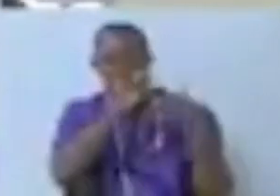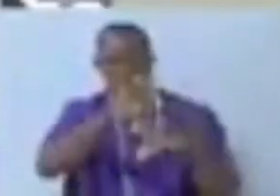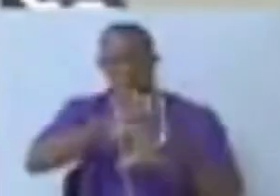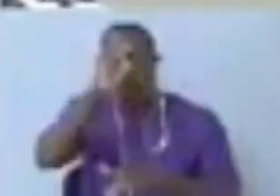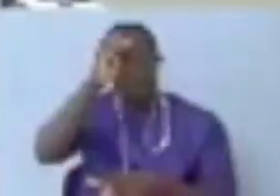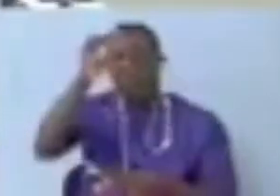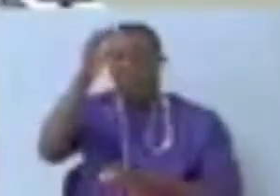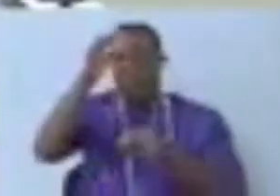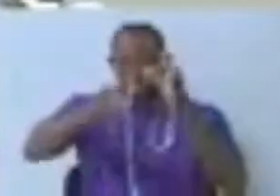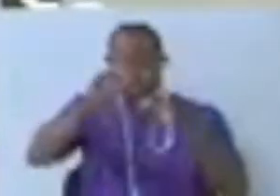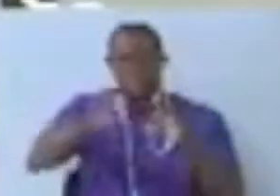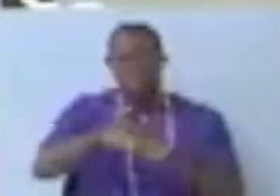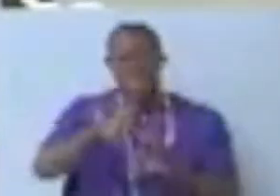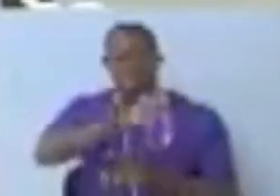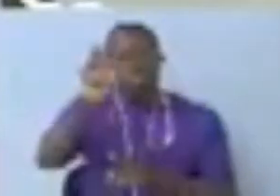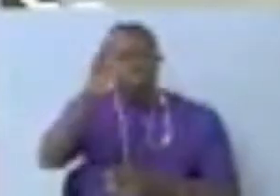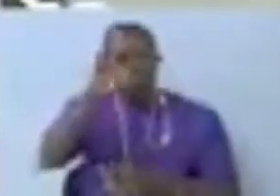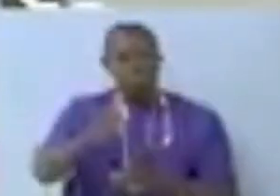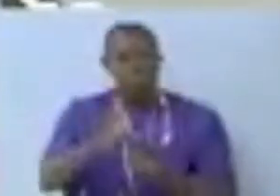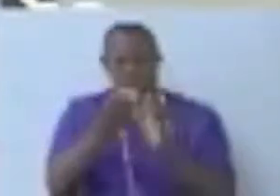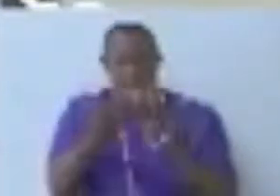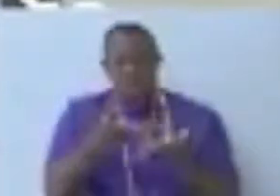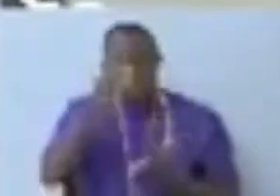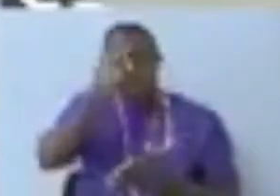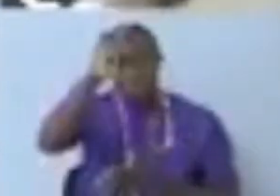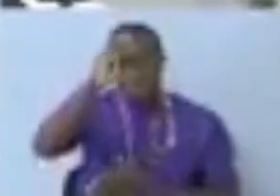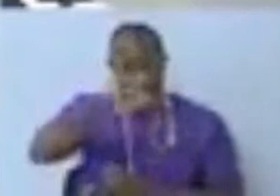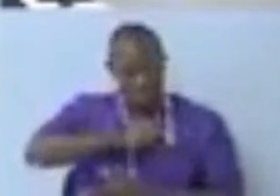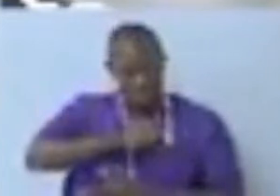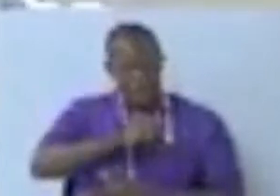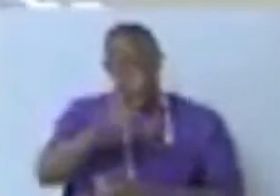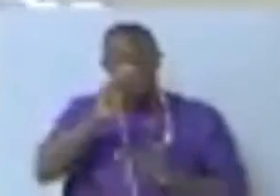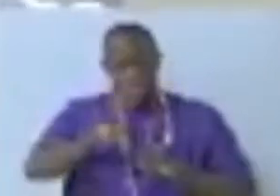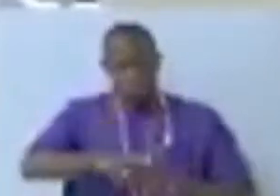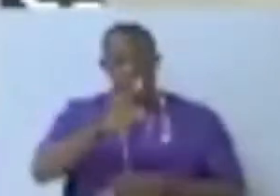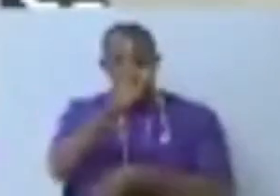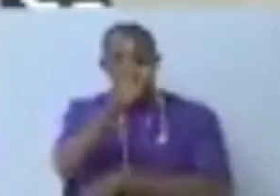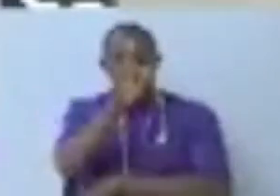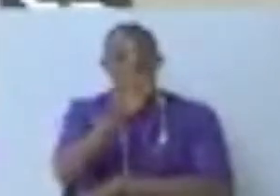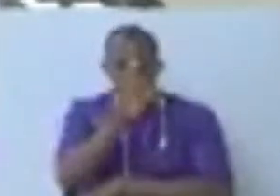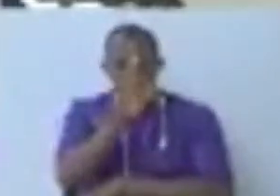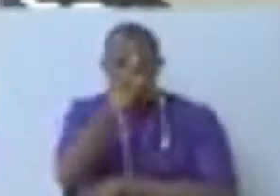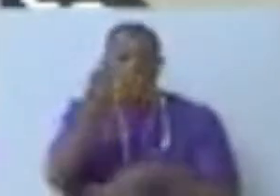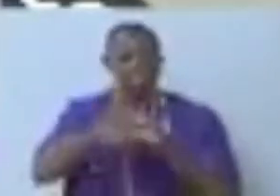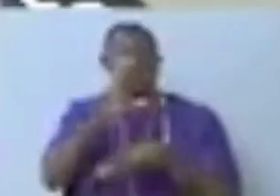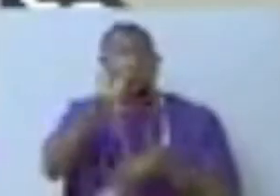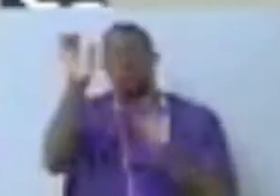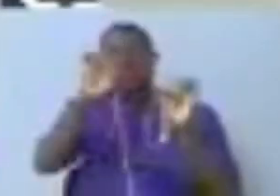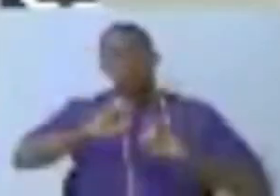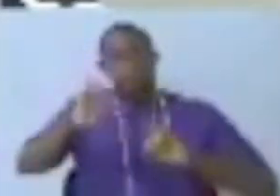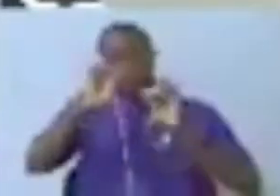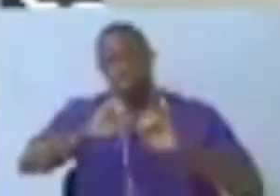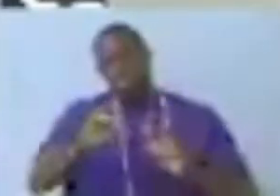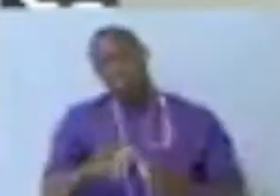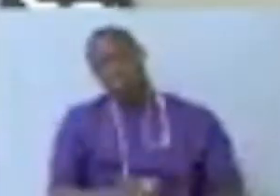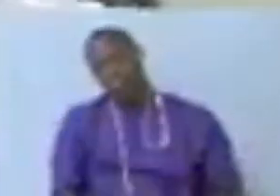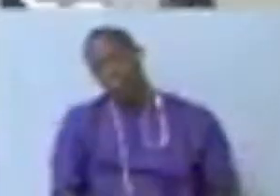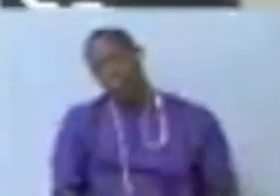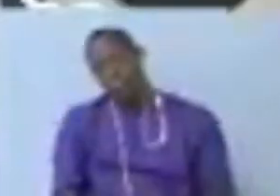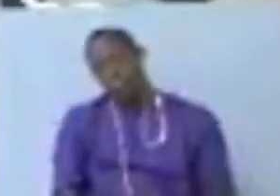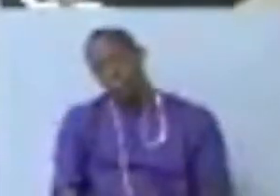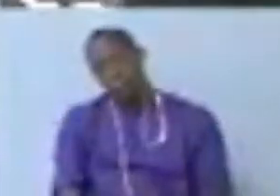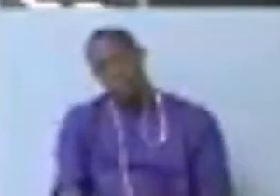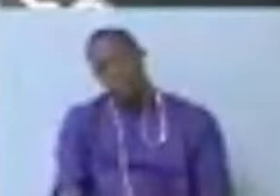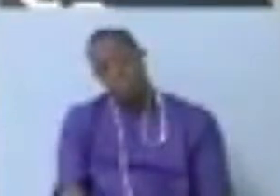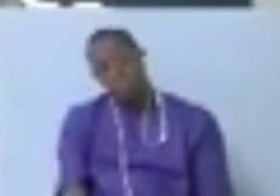true, and the ministry just keep quiet. Ni ko yabe warla baka ni ngadra min kayti kibar kayto ni na ministre na ba tebe wato la je yala na